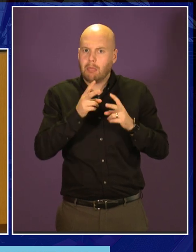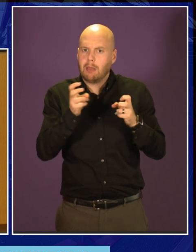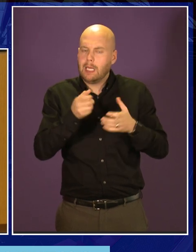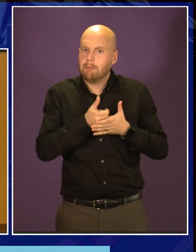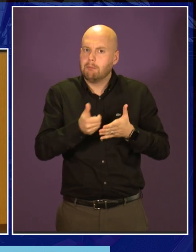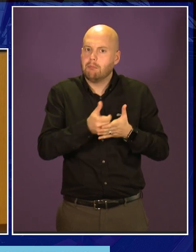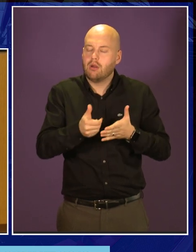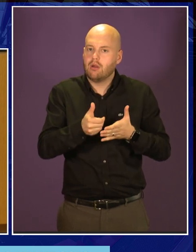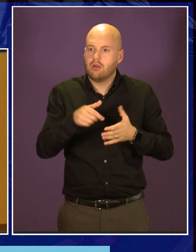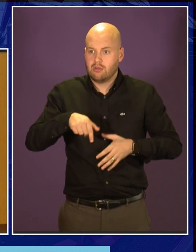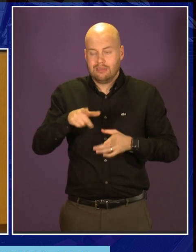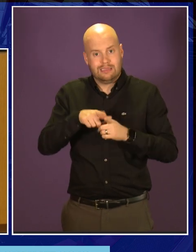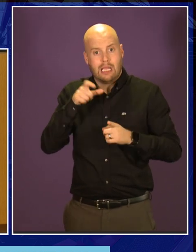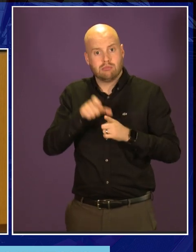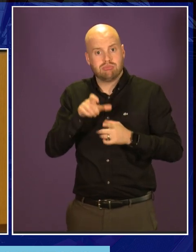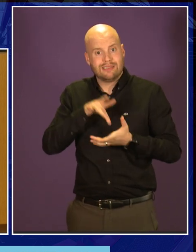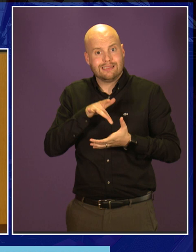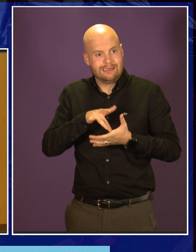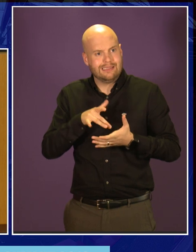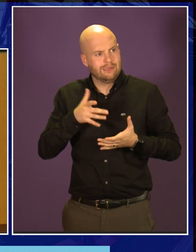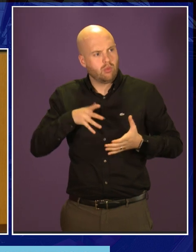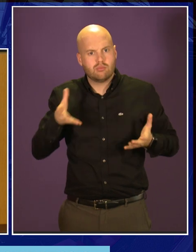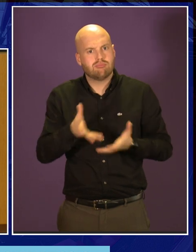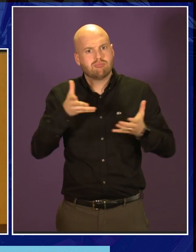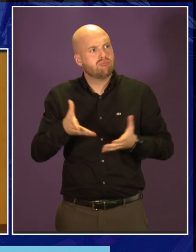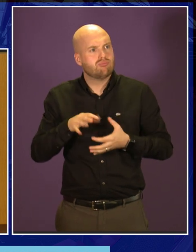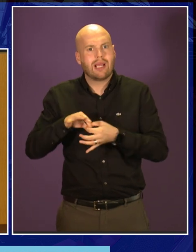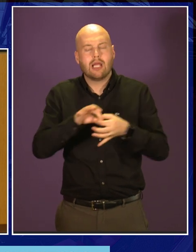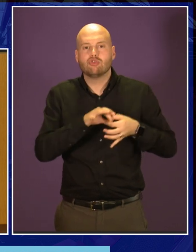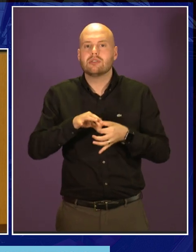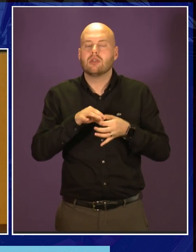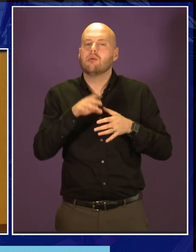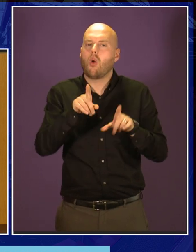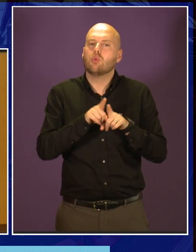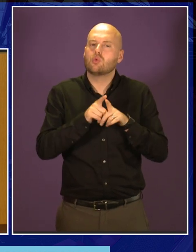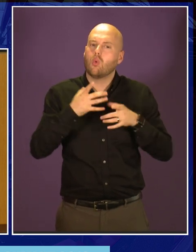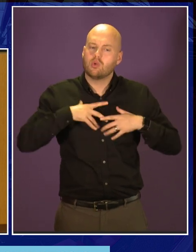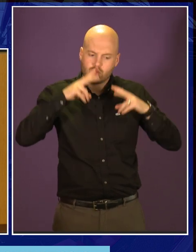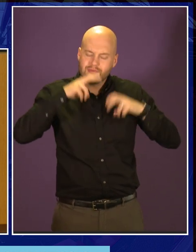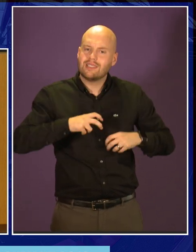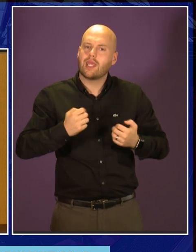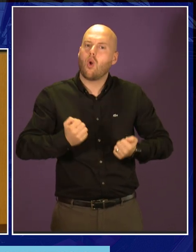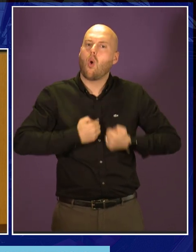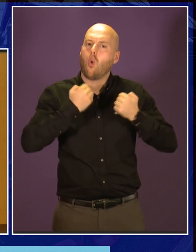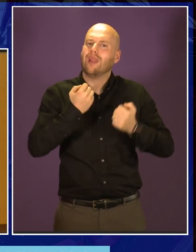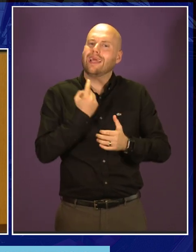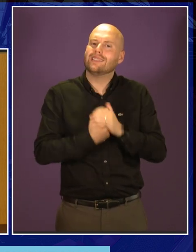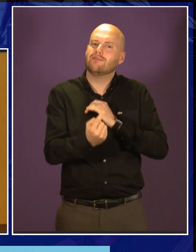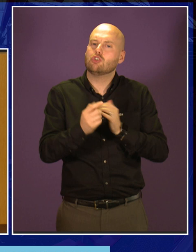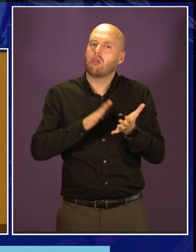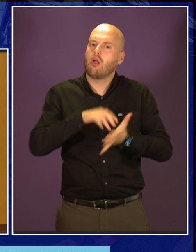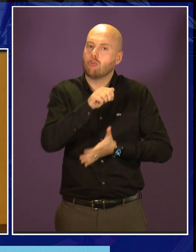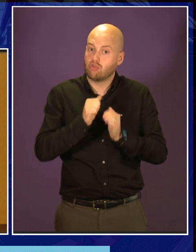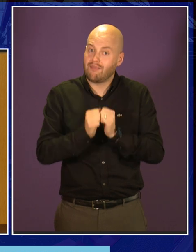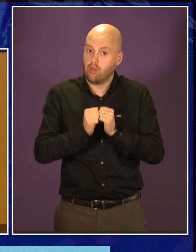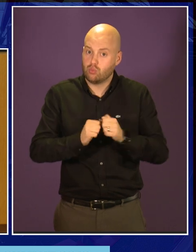celebration of our interconnectedness, but also an investigation of our individual cultural values. It occurs